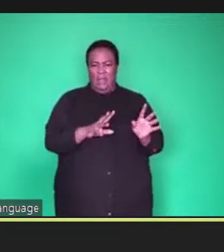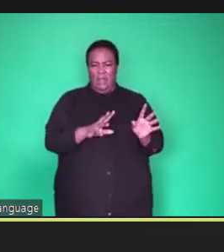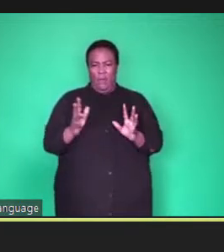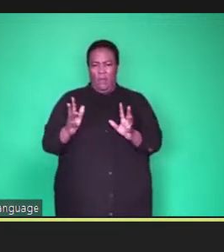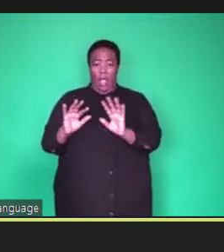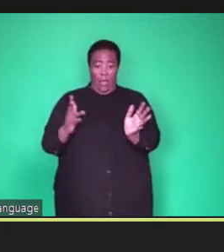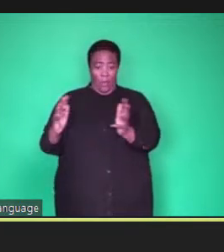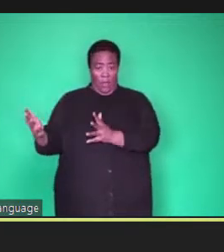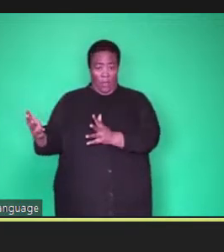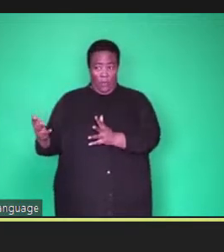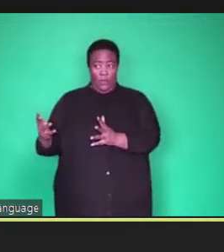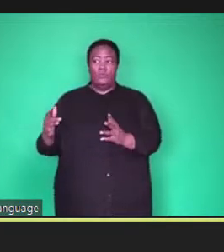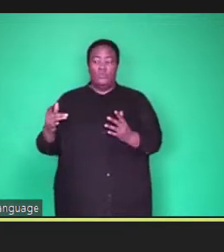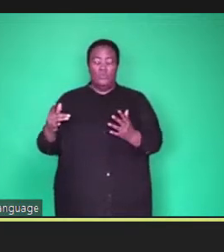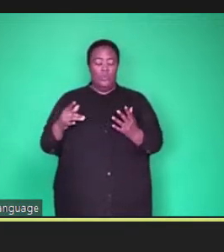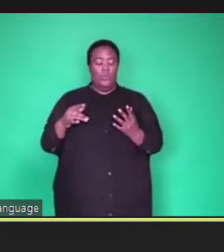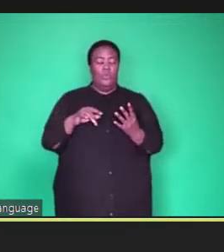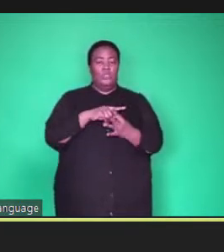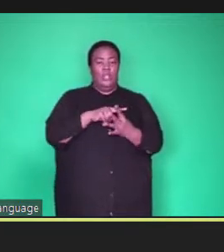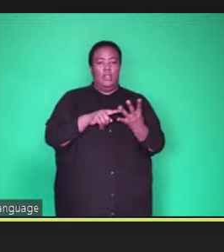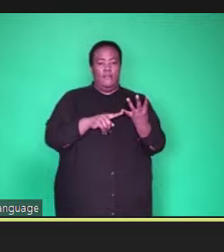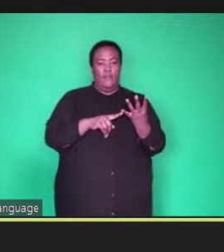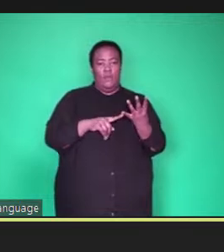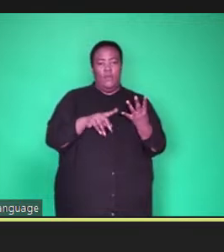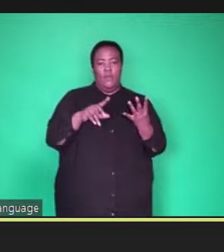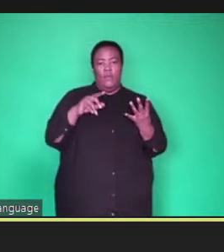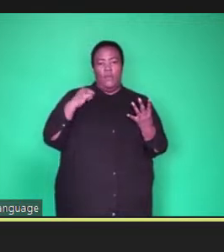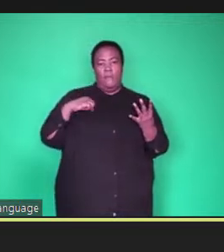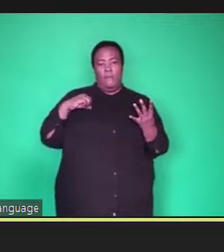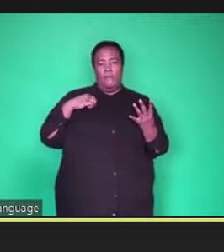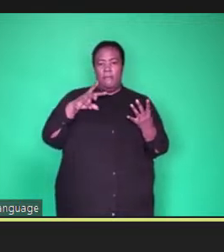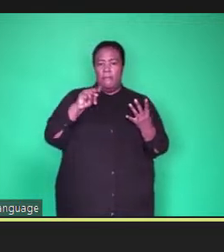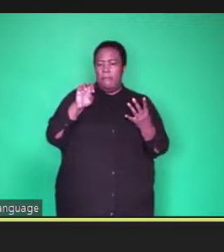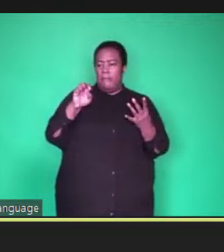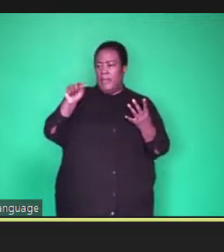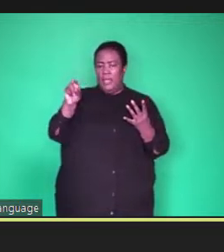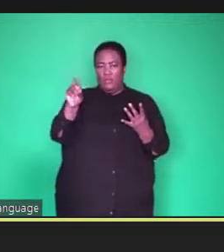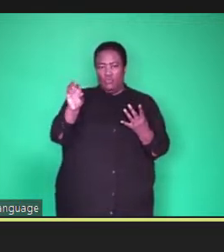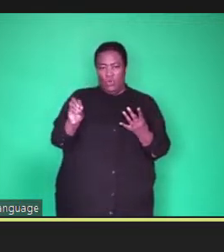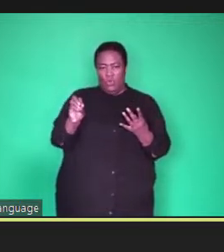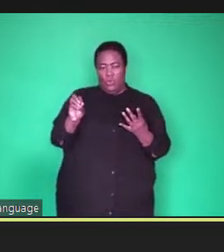core metros, the same categories that I've just shown you. Here's the